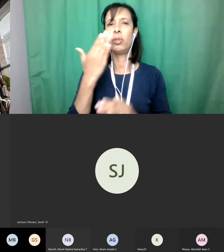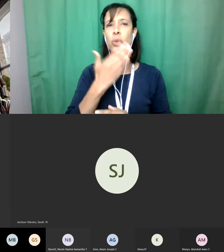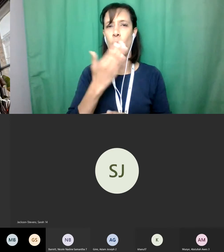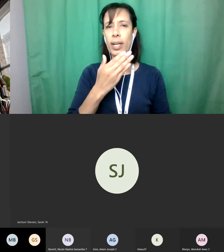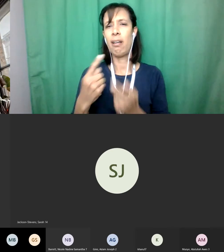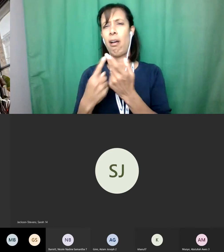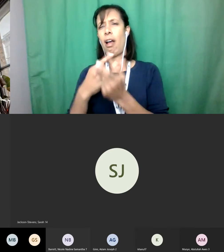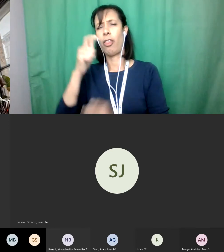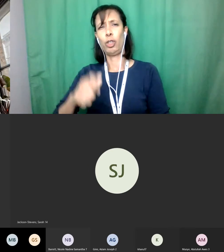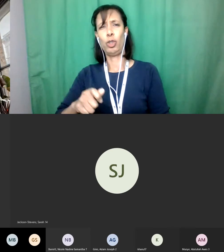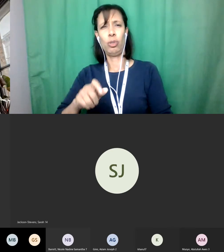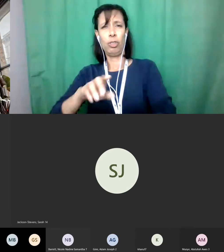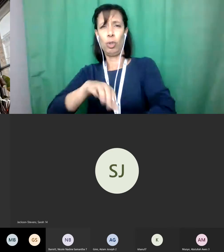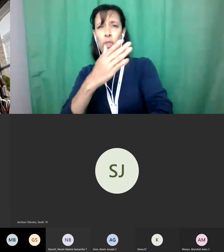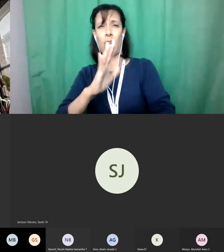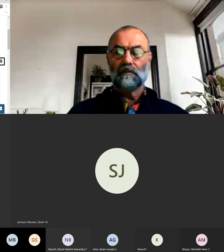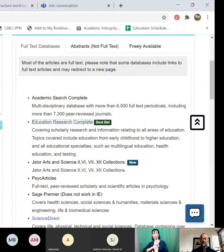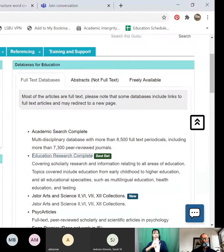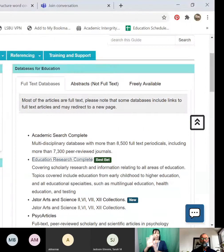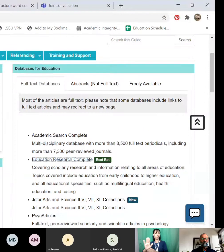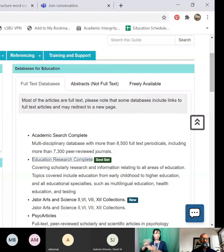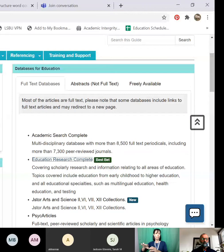I'm going back in here again.